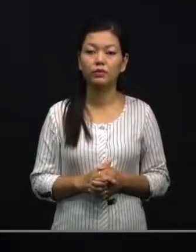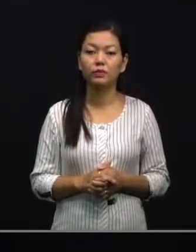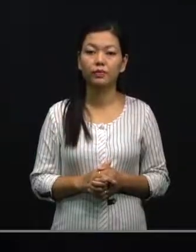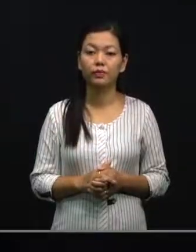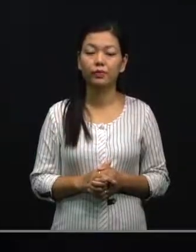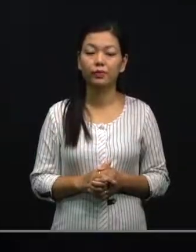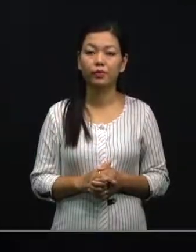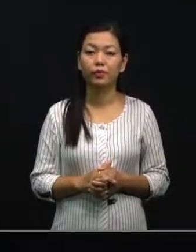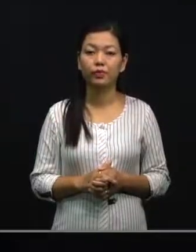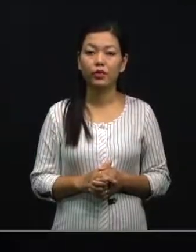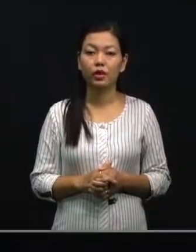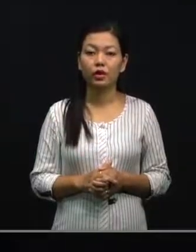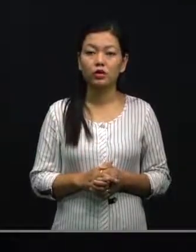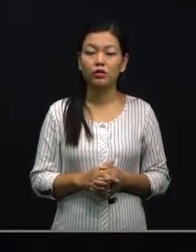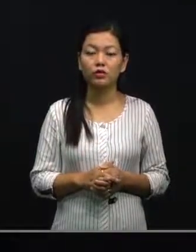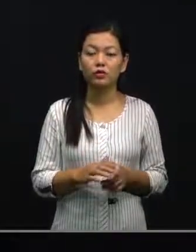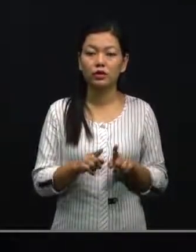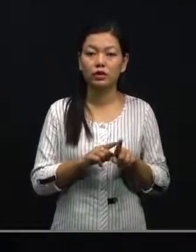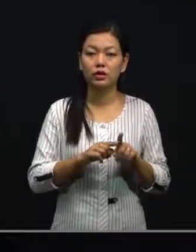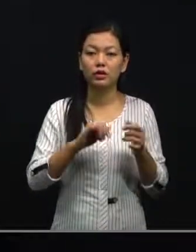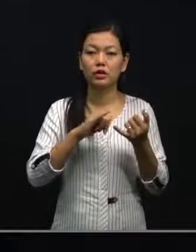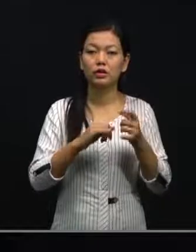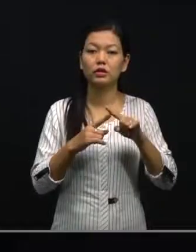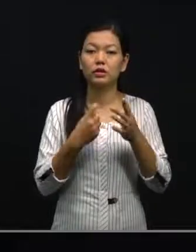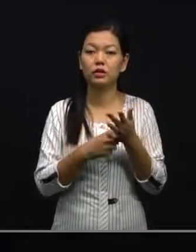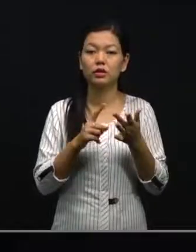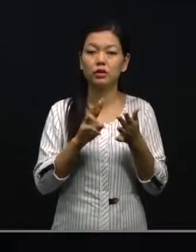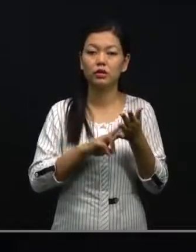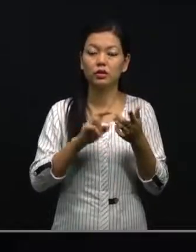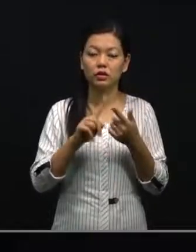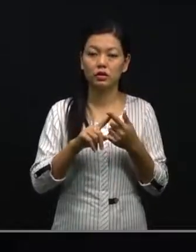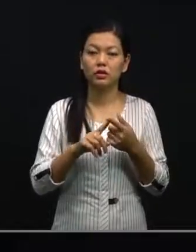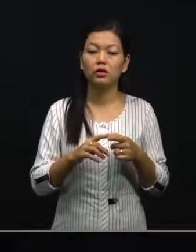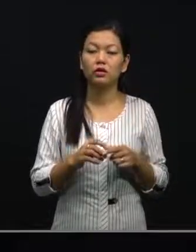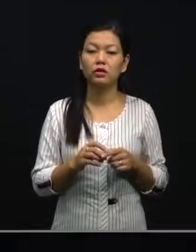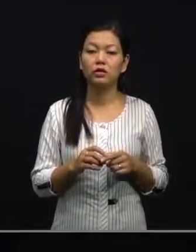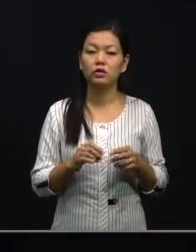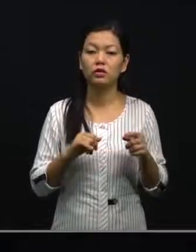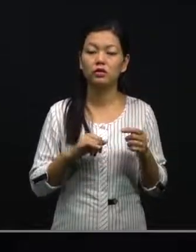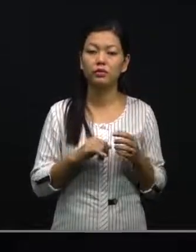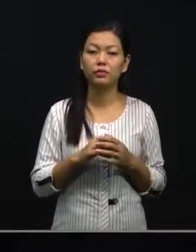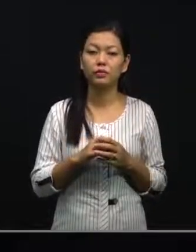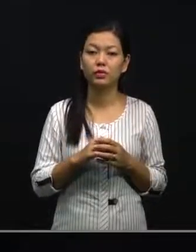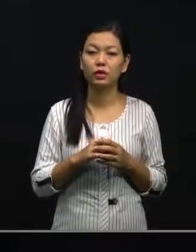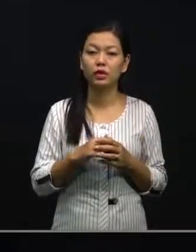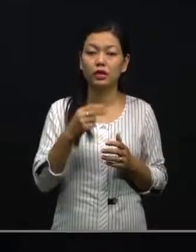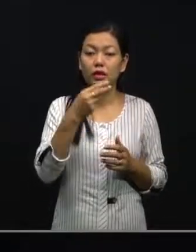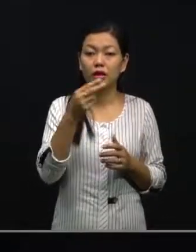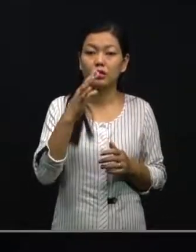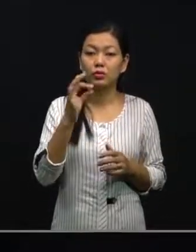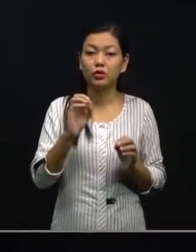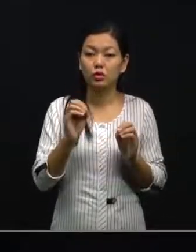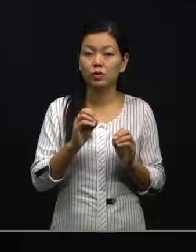their pet names, we can say. Now, the ghost feared these two twins twins the most. Why? Because they are